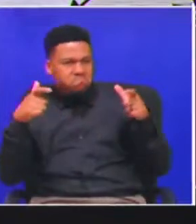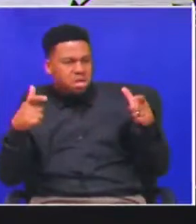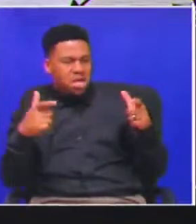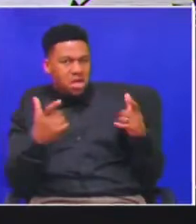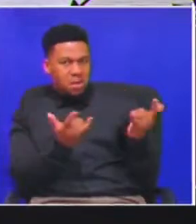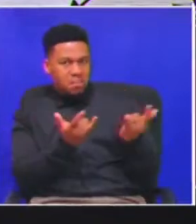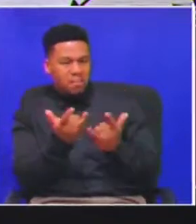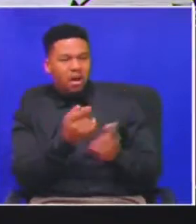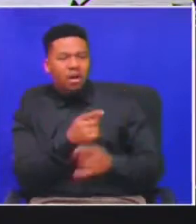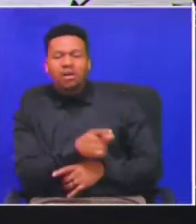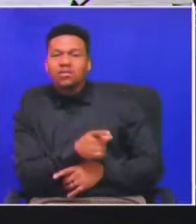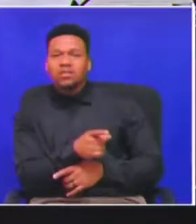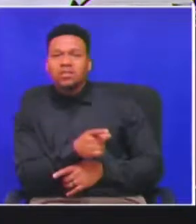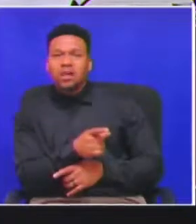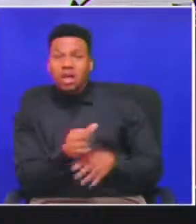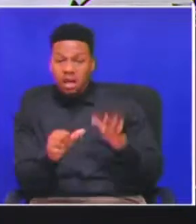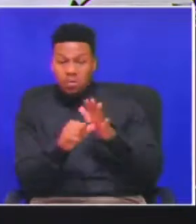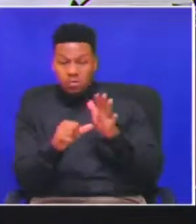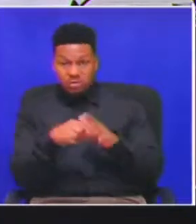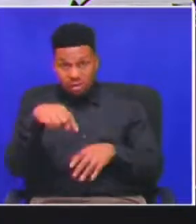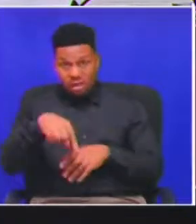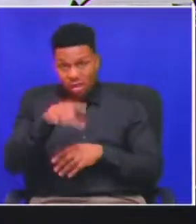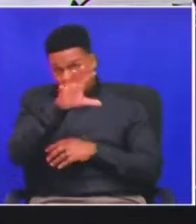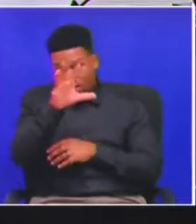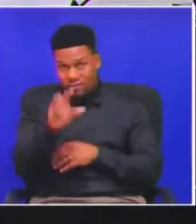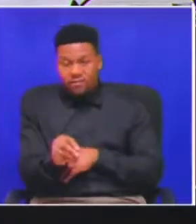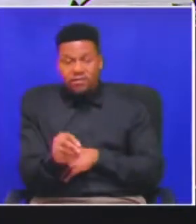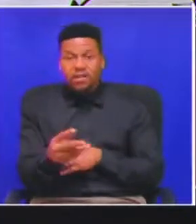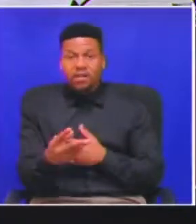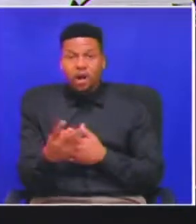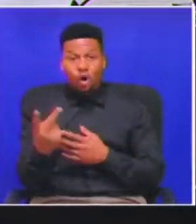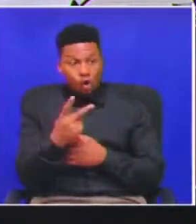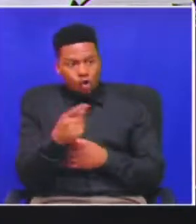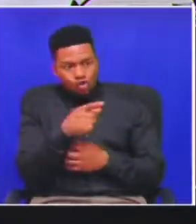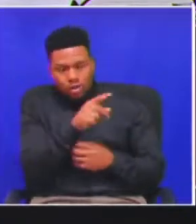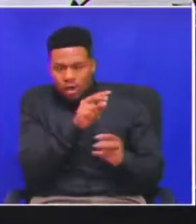but they also see us, as I said, as a gateway into our